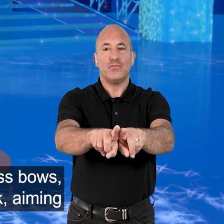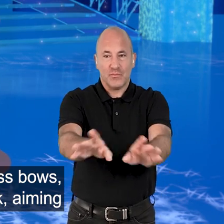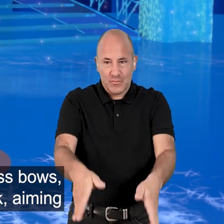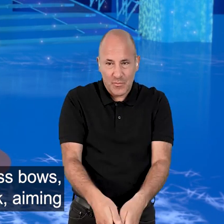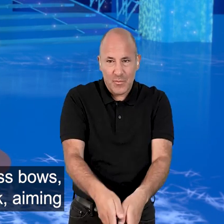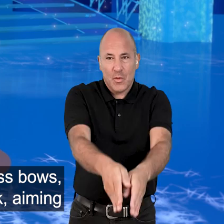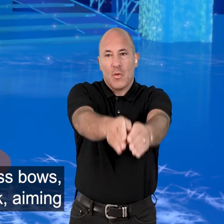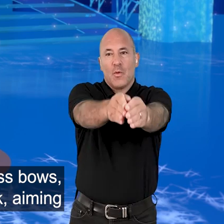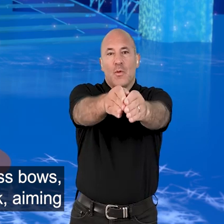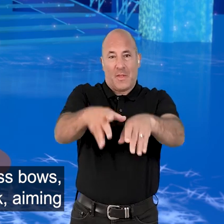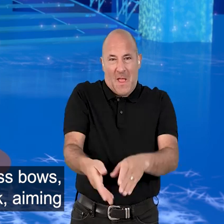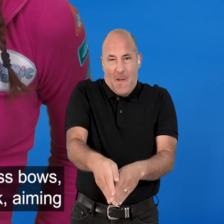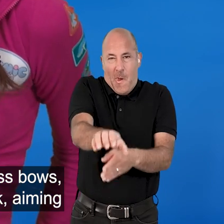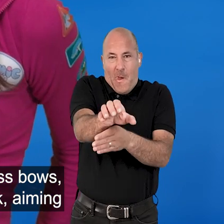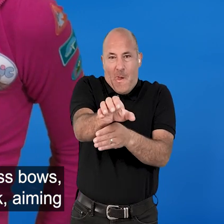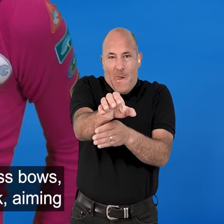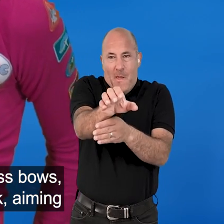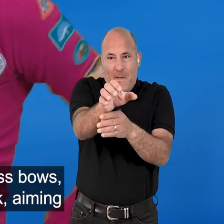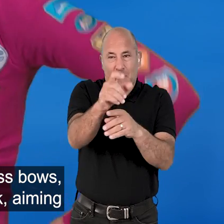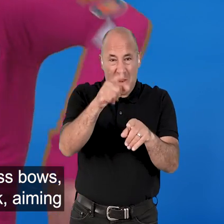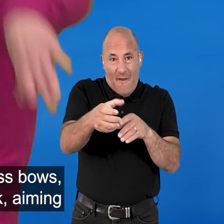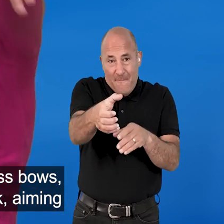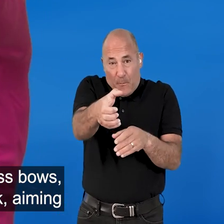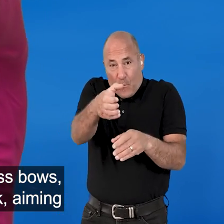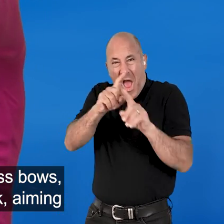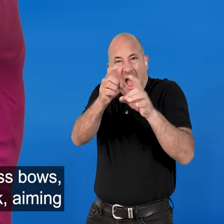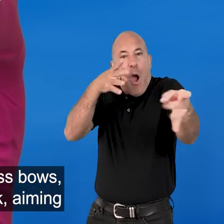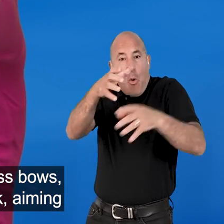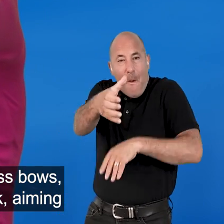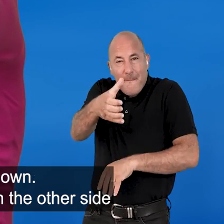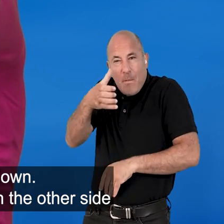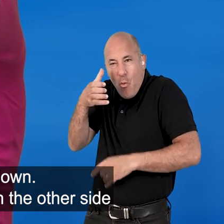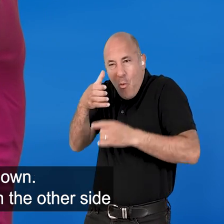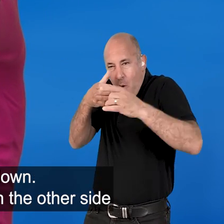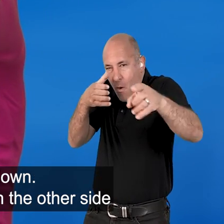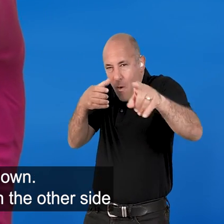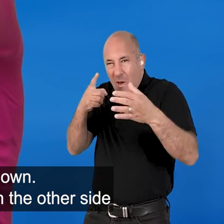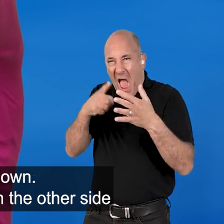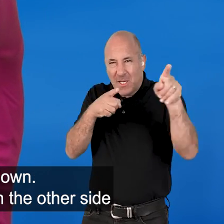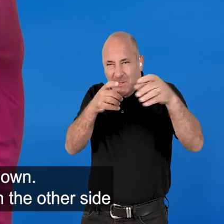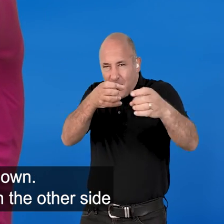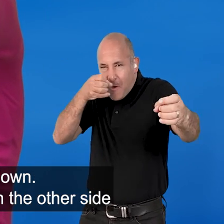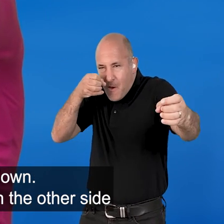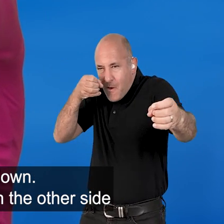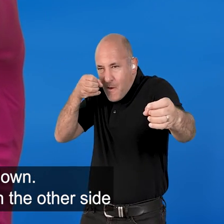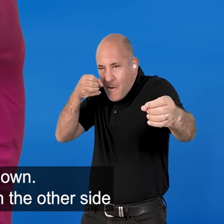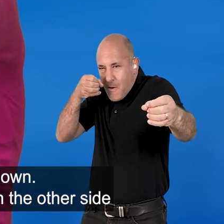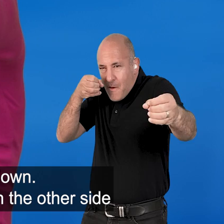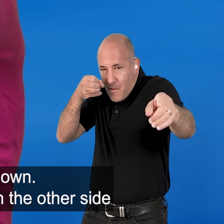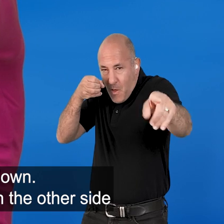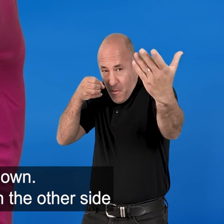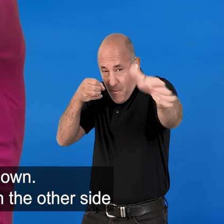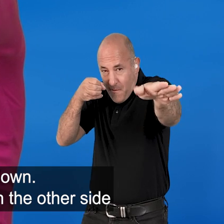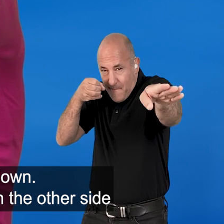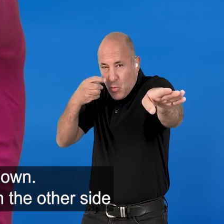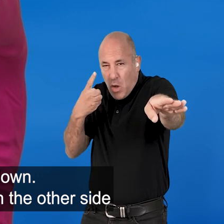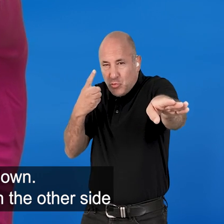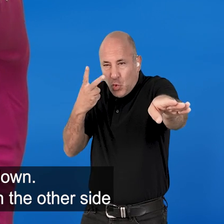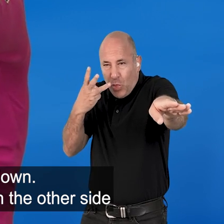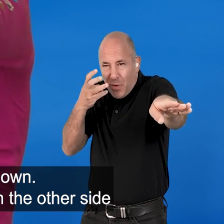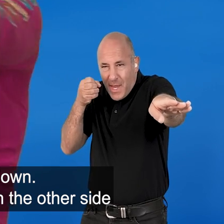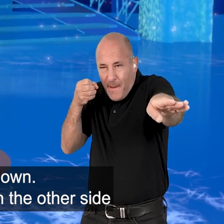They fire with their crossbows, pulling your foot all the way back, aiming at Elsa to try and shoot her down. 1,